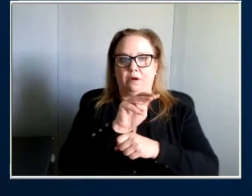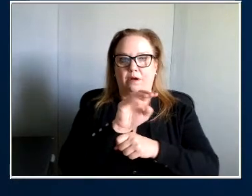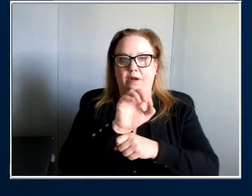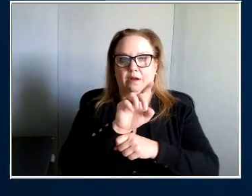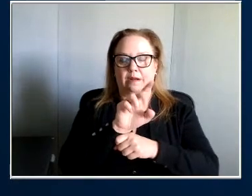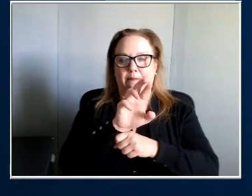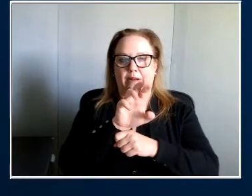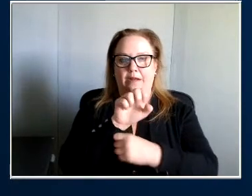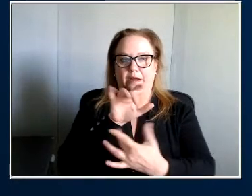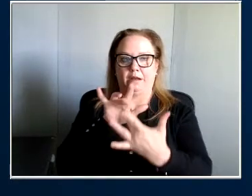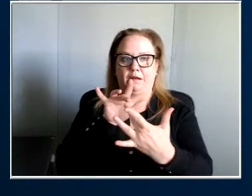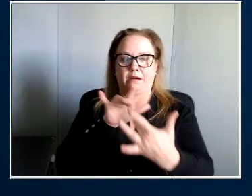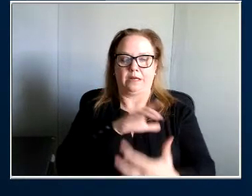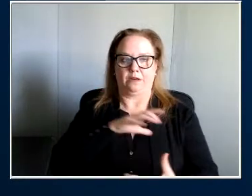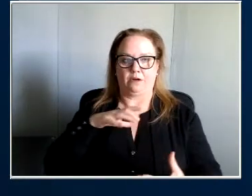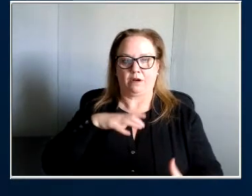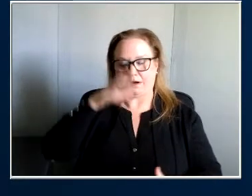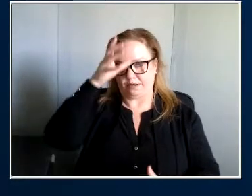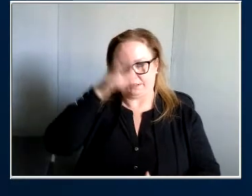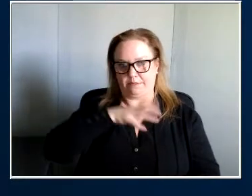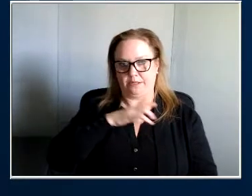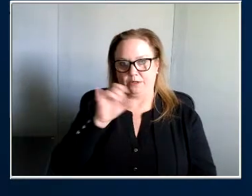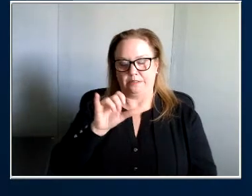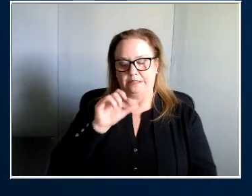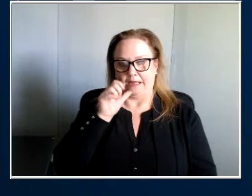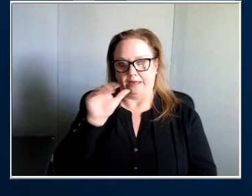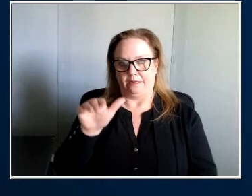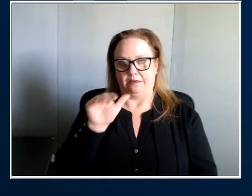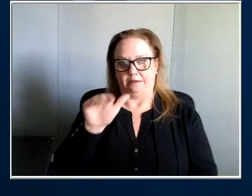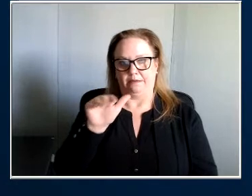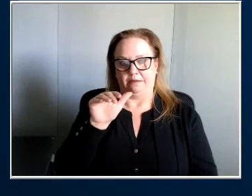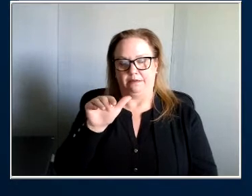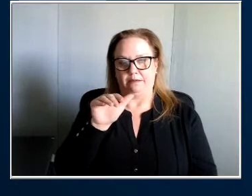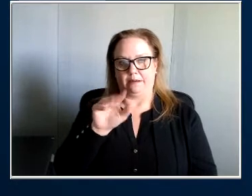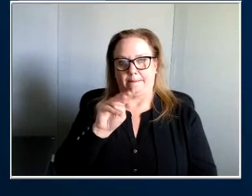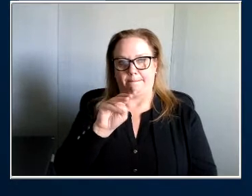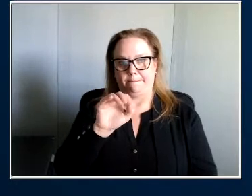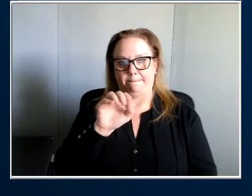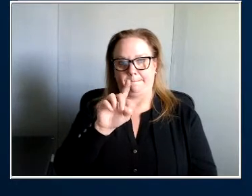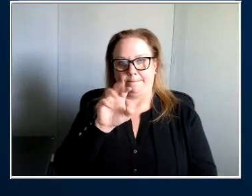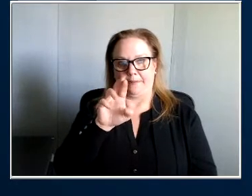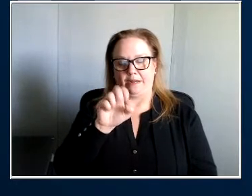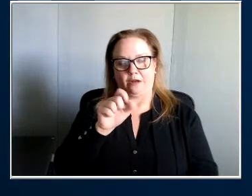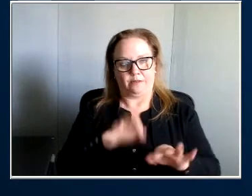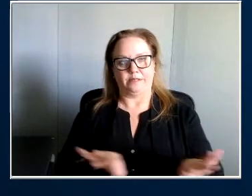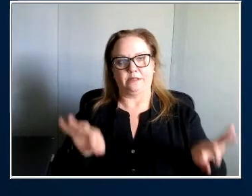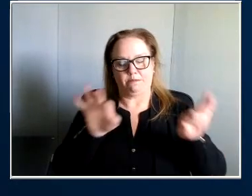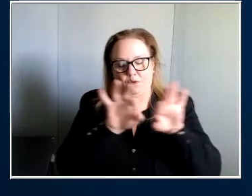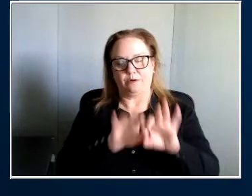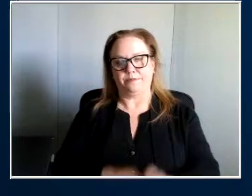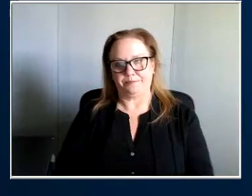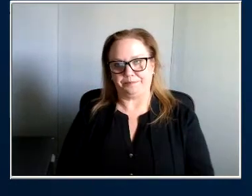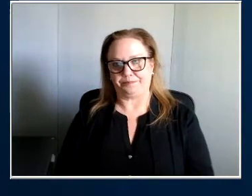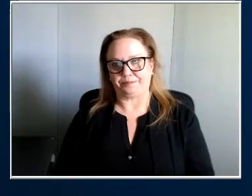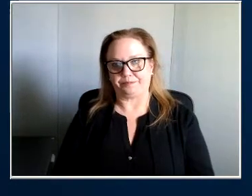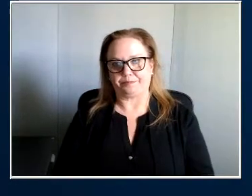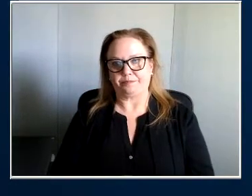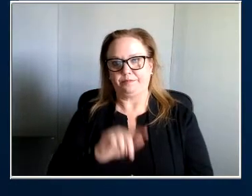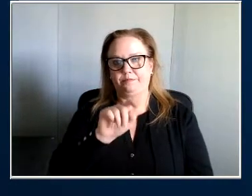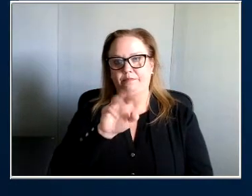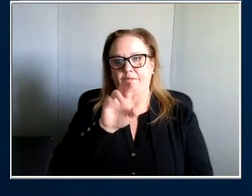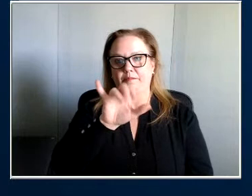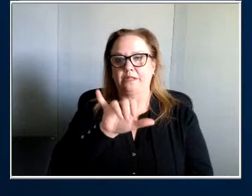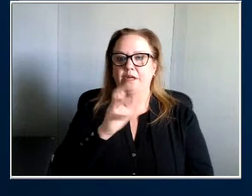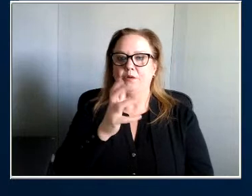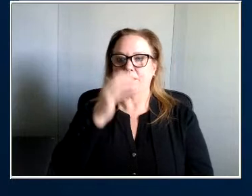their congressman as well, and I'll tell them, hey, let's get that point about Medicare fixed. Way too important for mental health. Yeah. Terry has a question. Terry wants